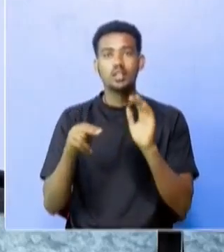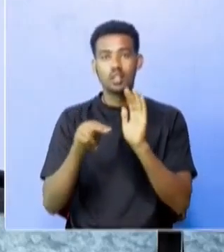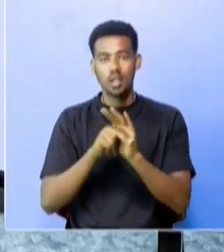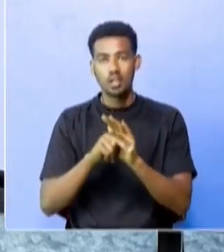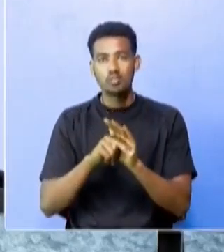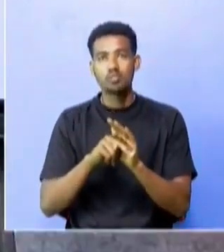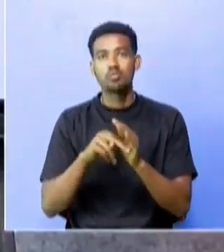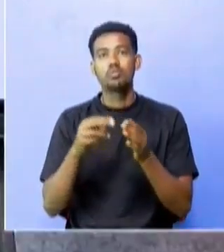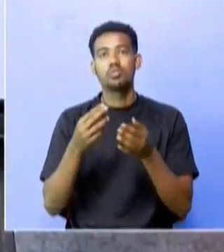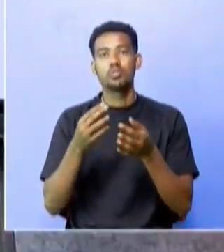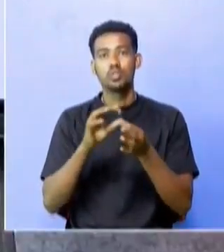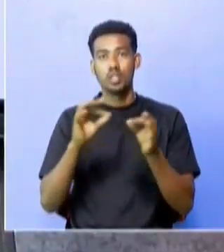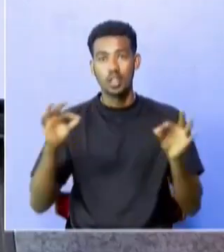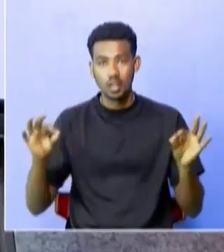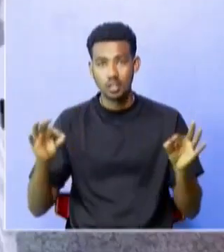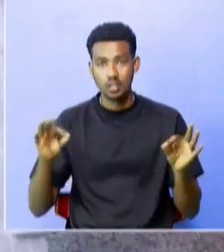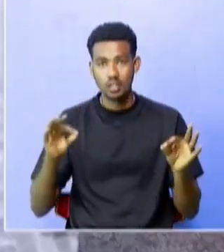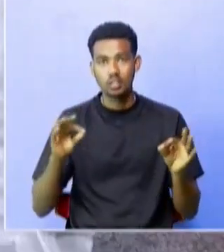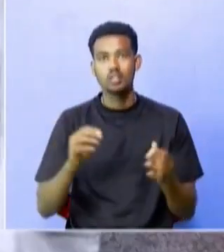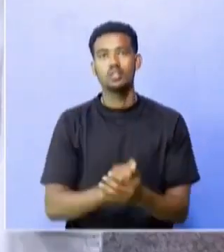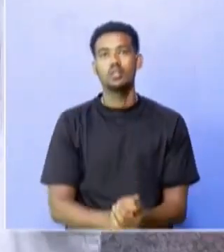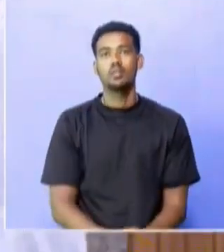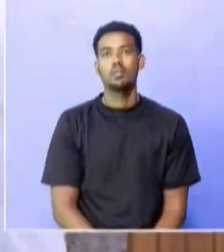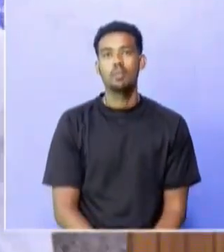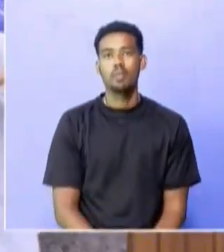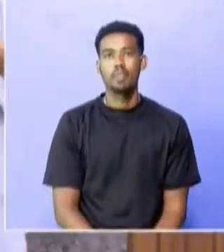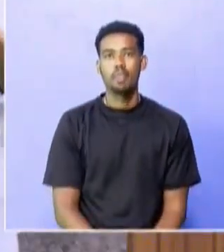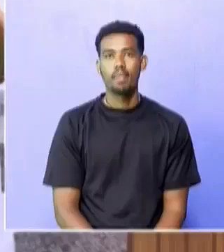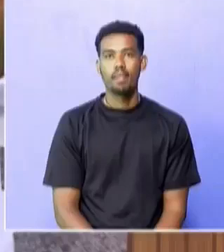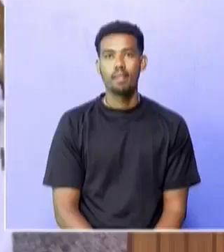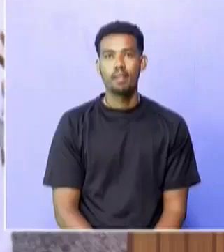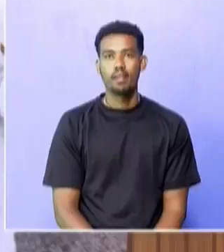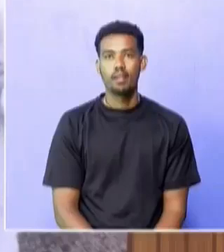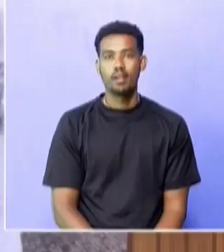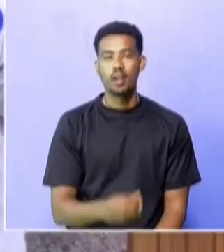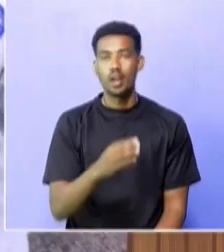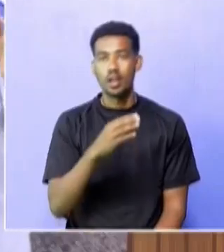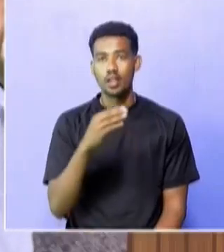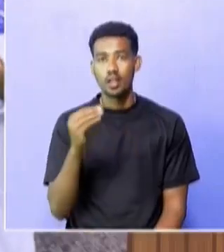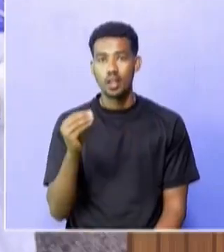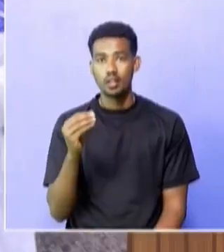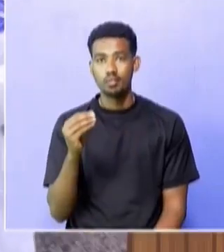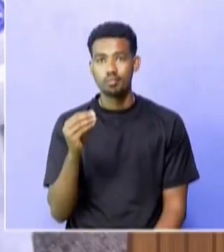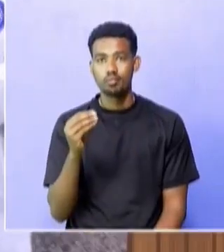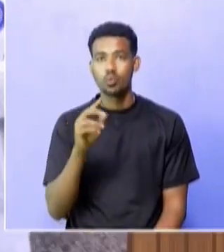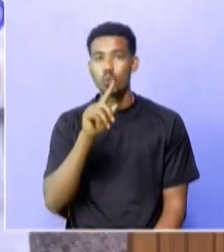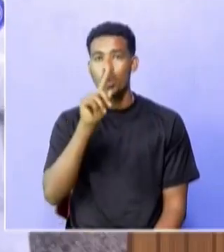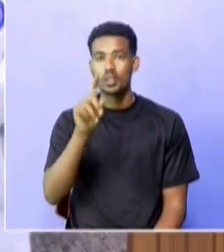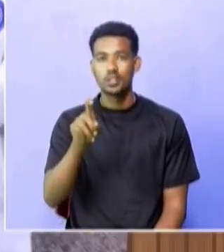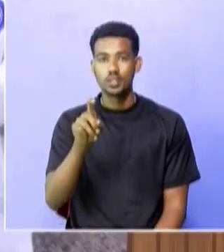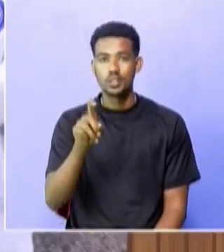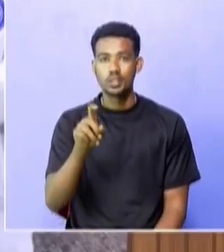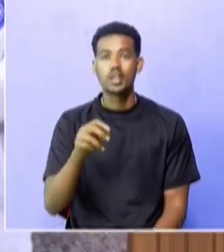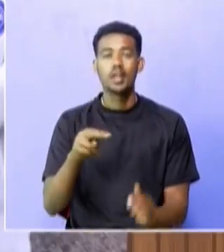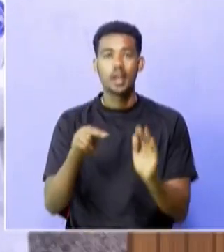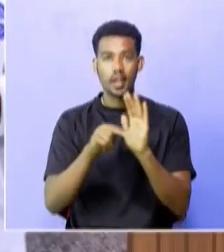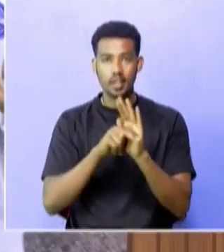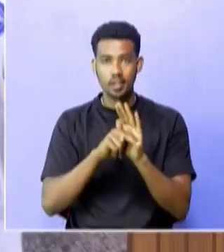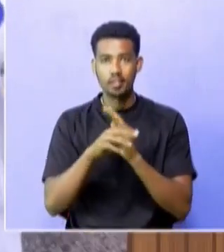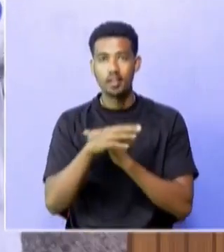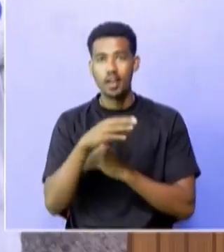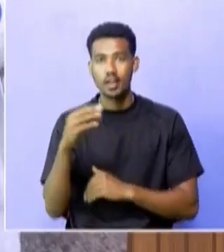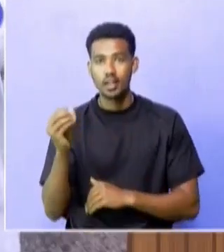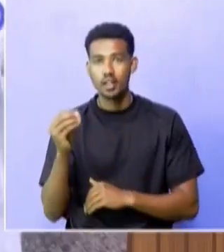are going to use it to make negative, and also question, negative, and